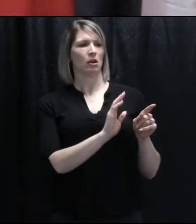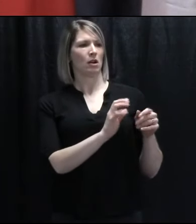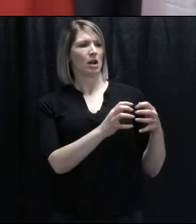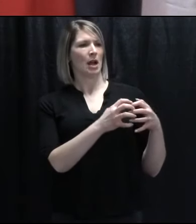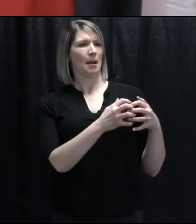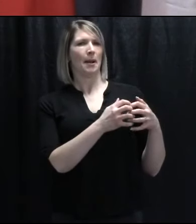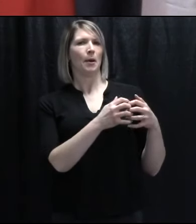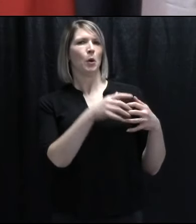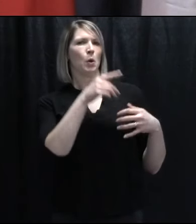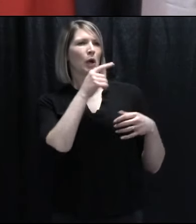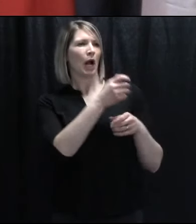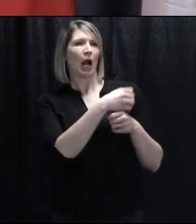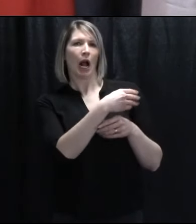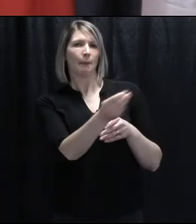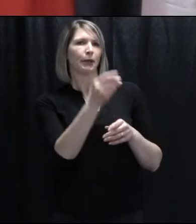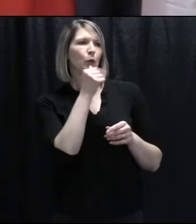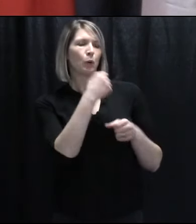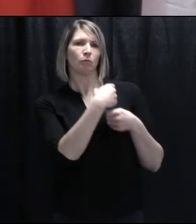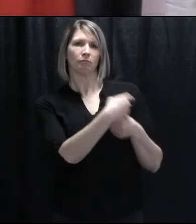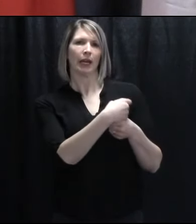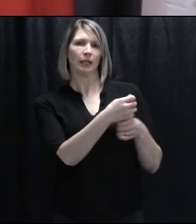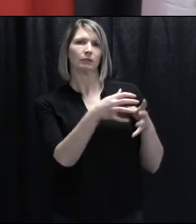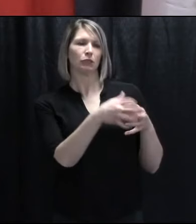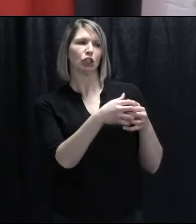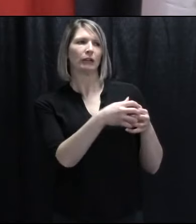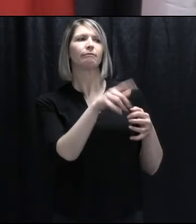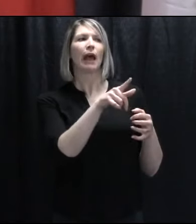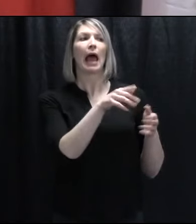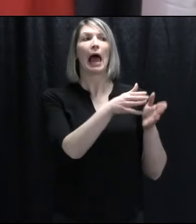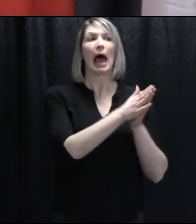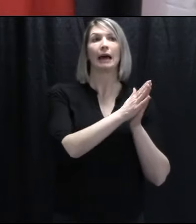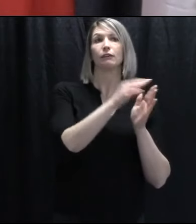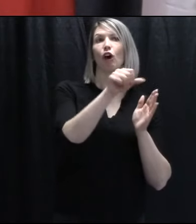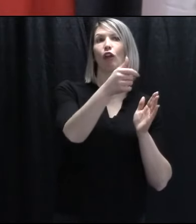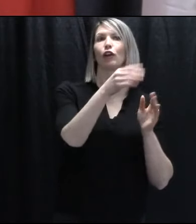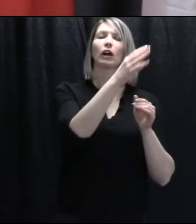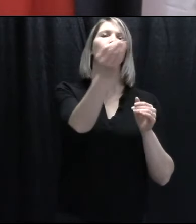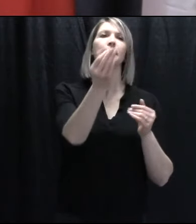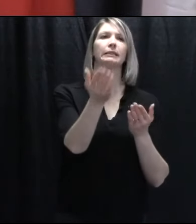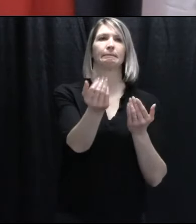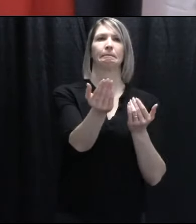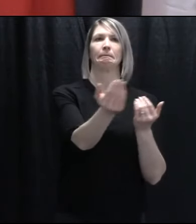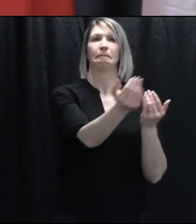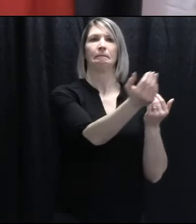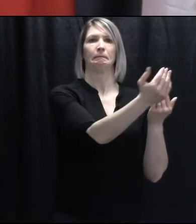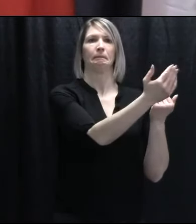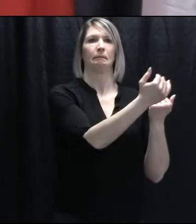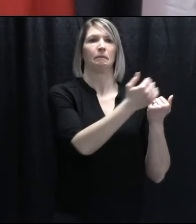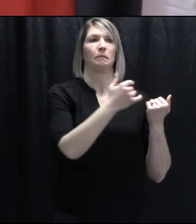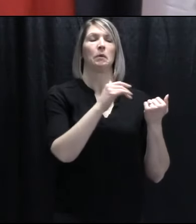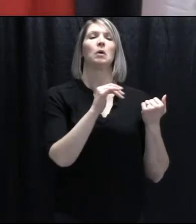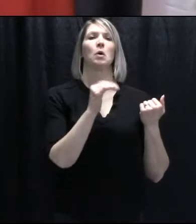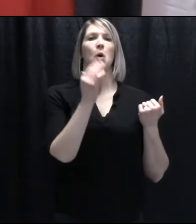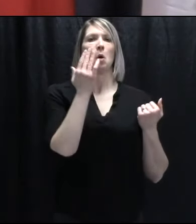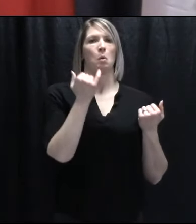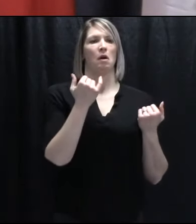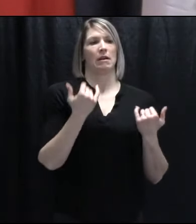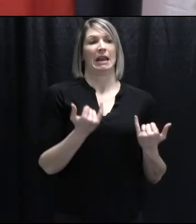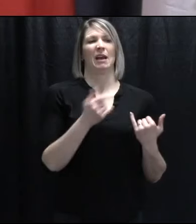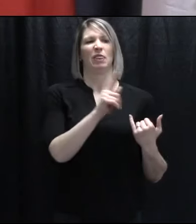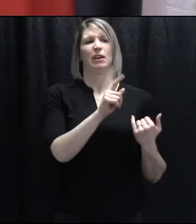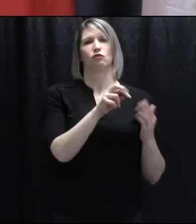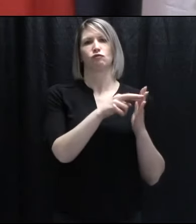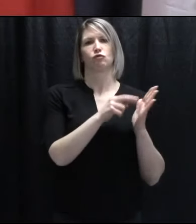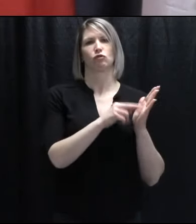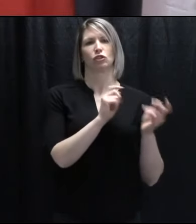manufacturing sites to manufacture ventilators that would meet the standard for use in hospitals within Canada right